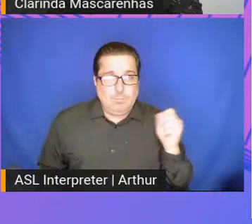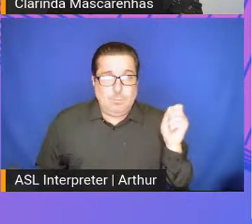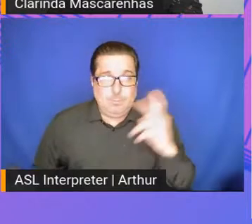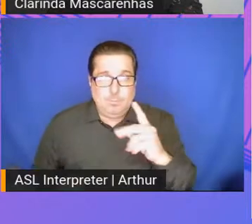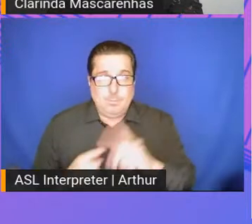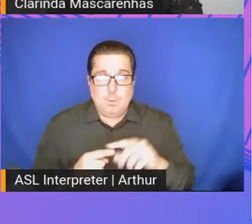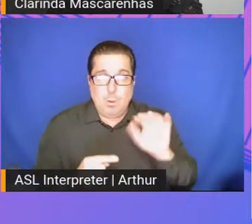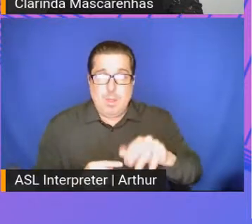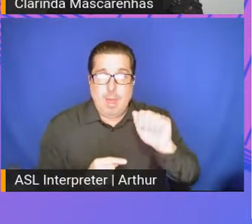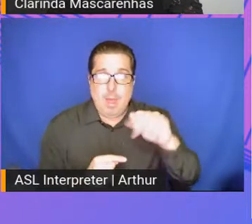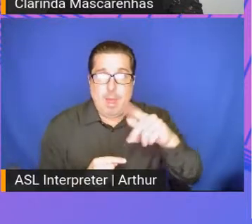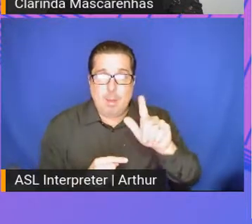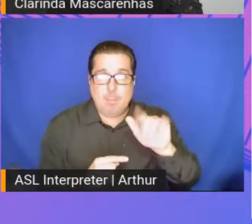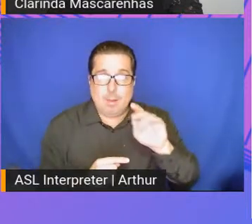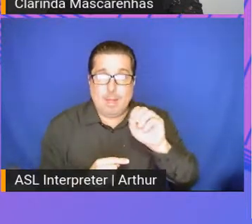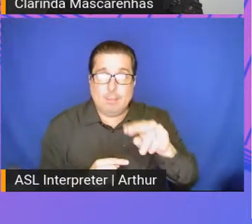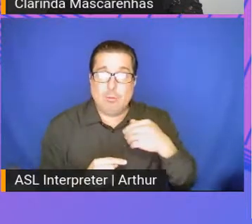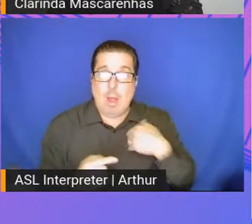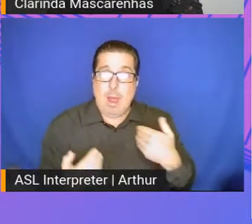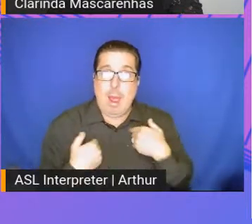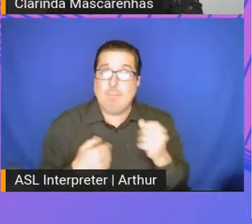and